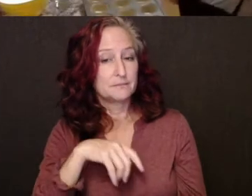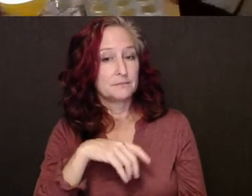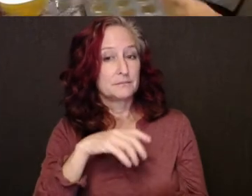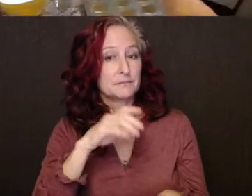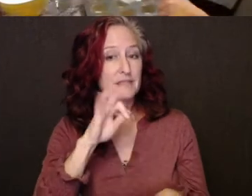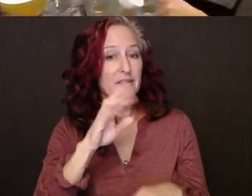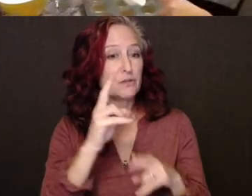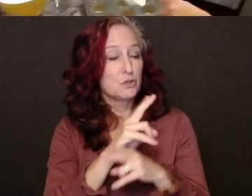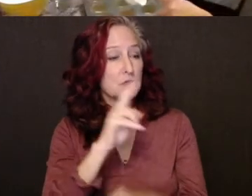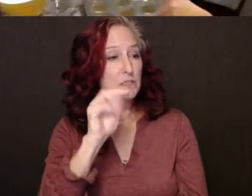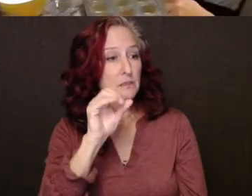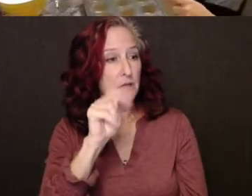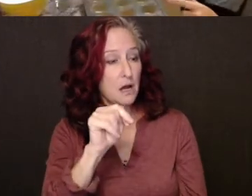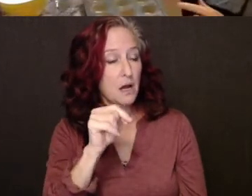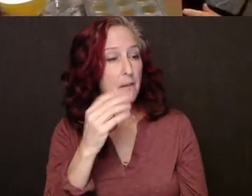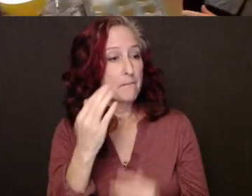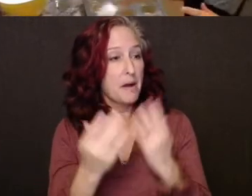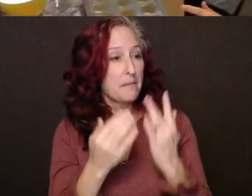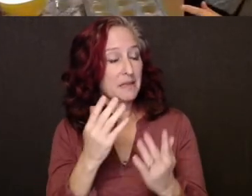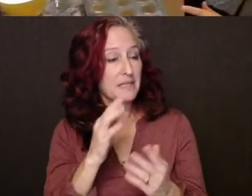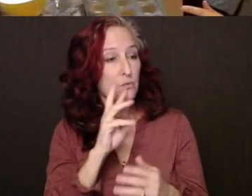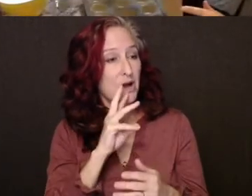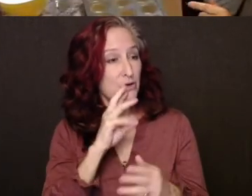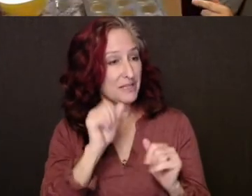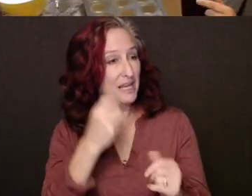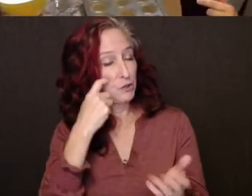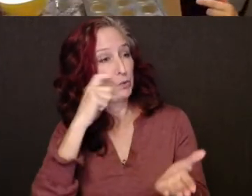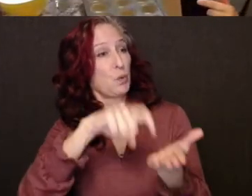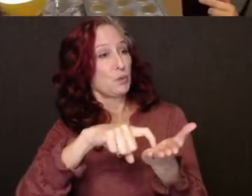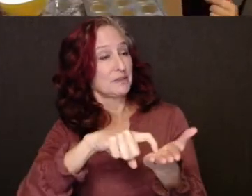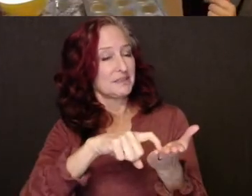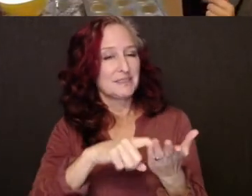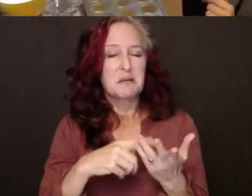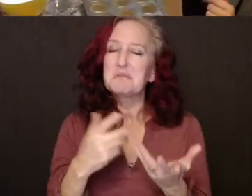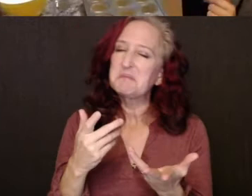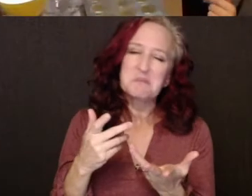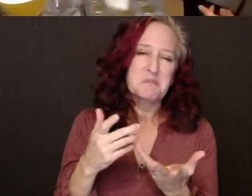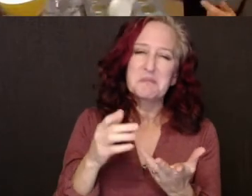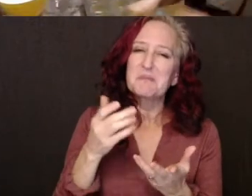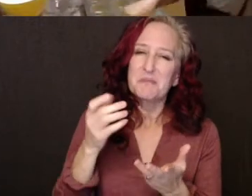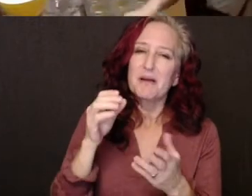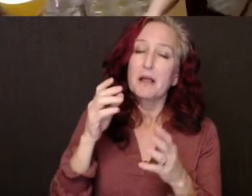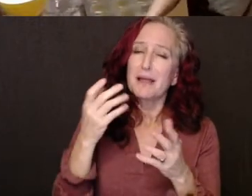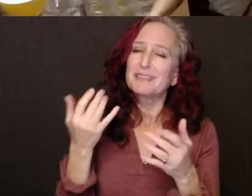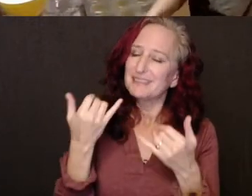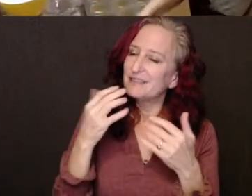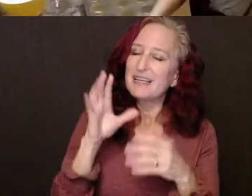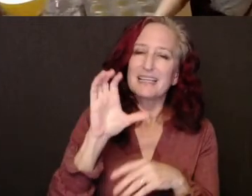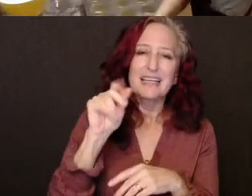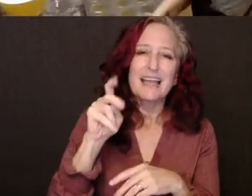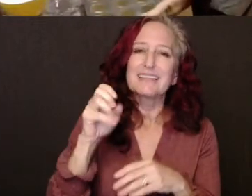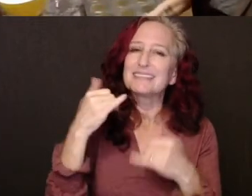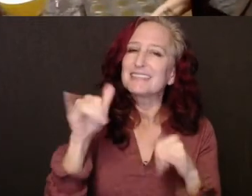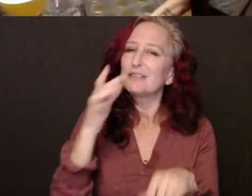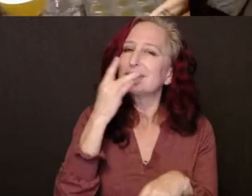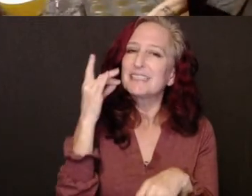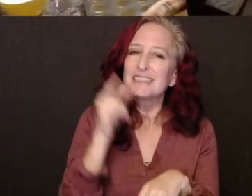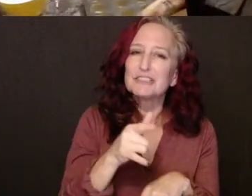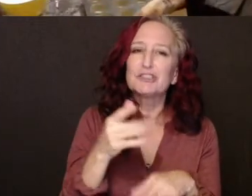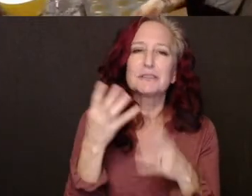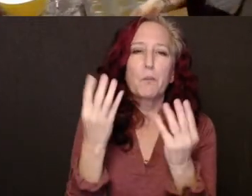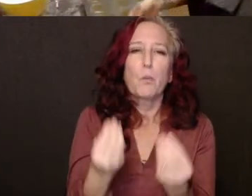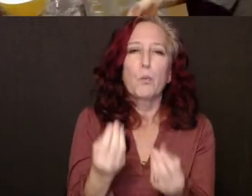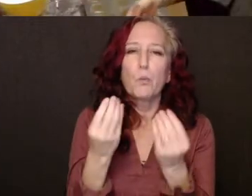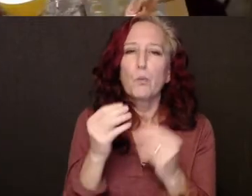That's actually, this measurement is enough for each of the cupcakes. Okay. We have a question